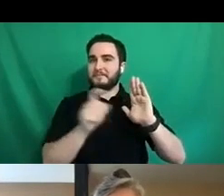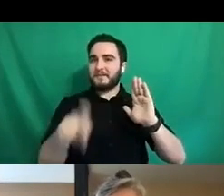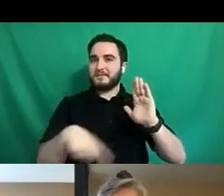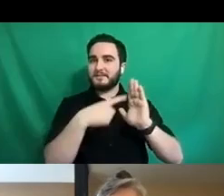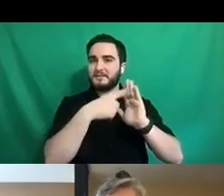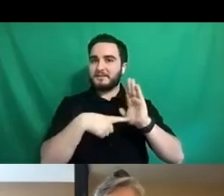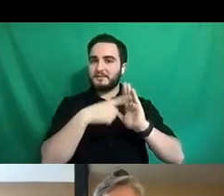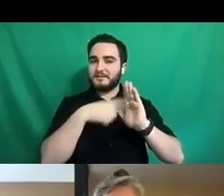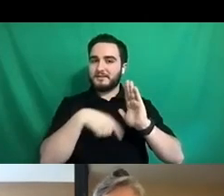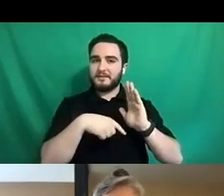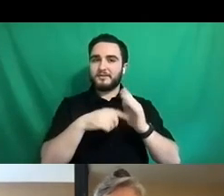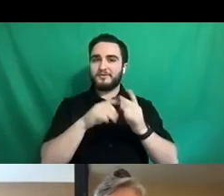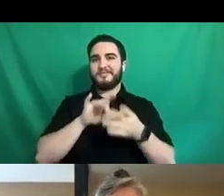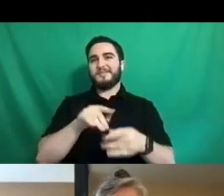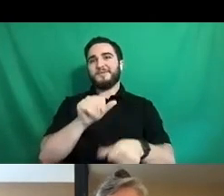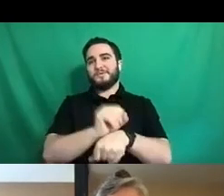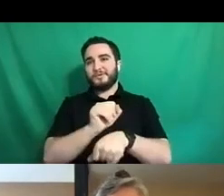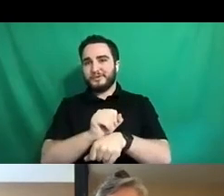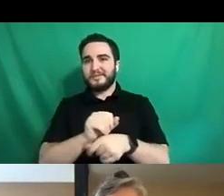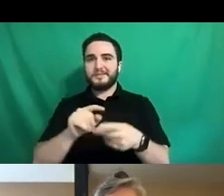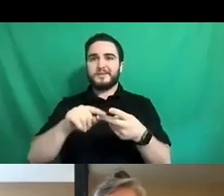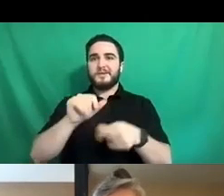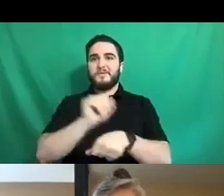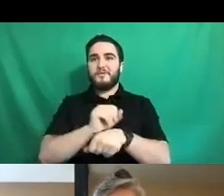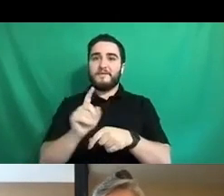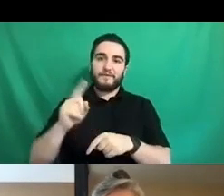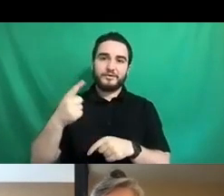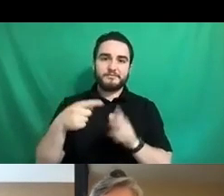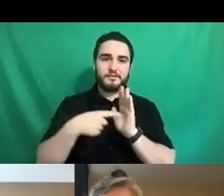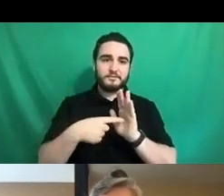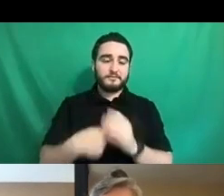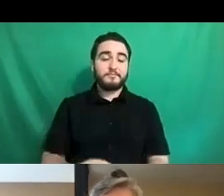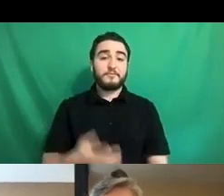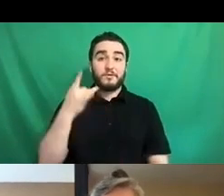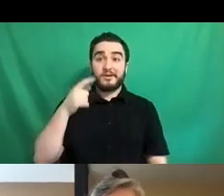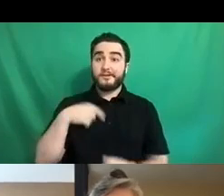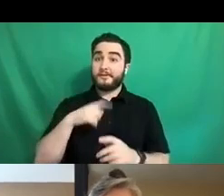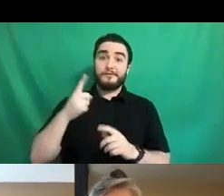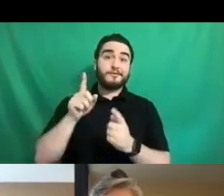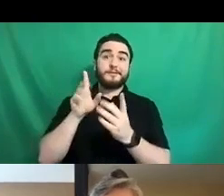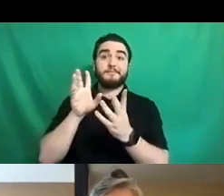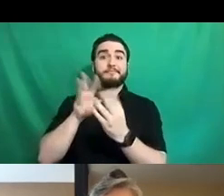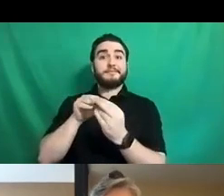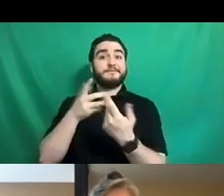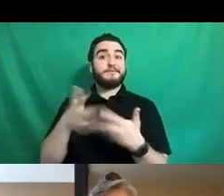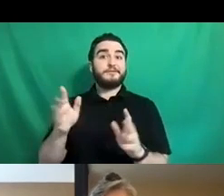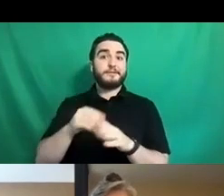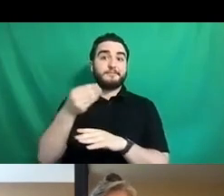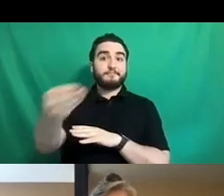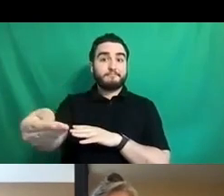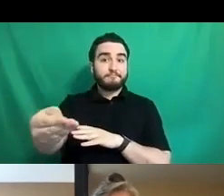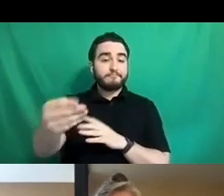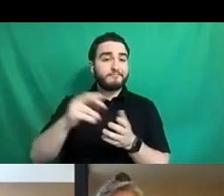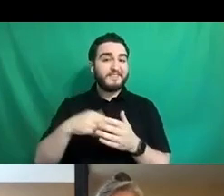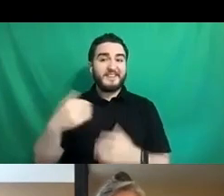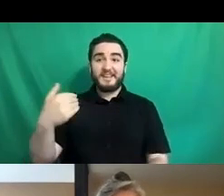about employment and employment first models. Because as soon as I'm done that first meeting, I'm sending that material so the person has